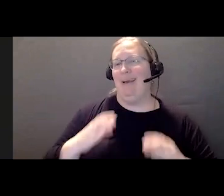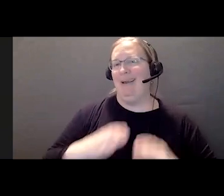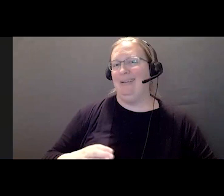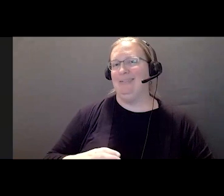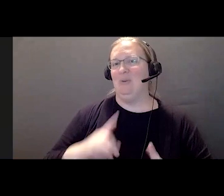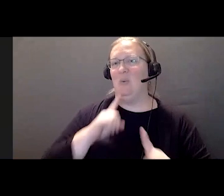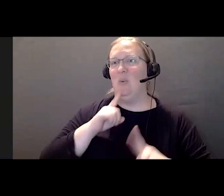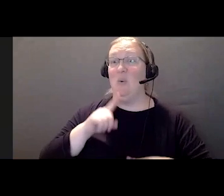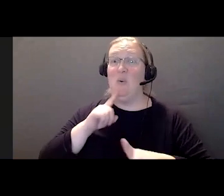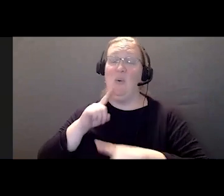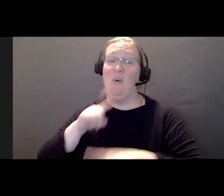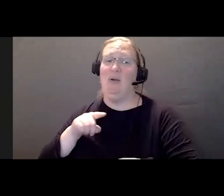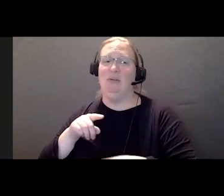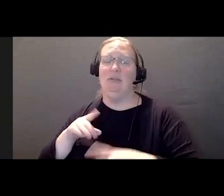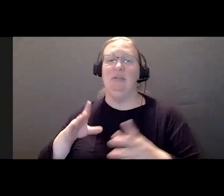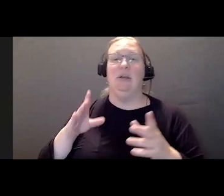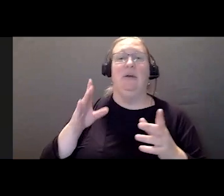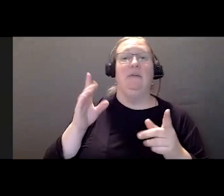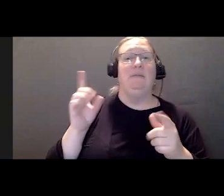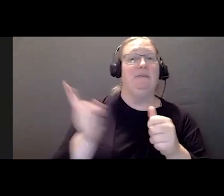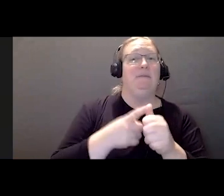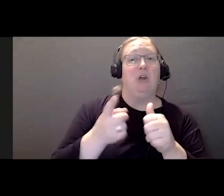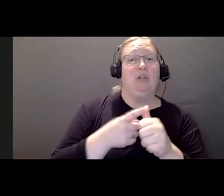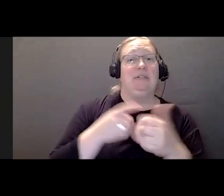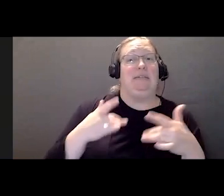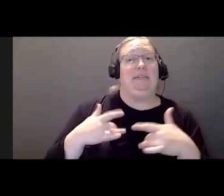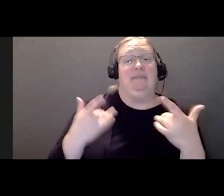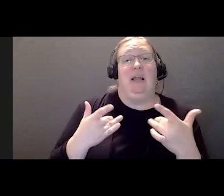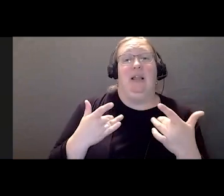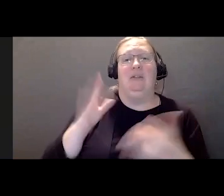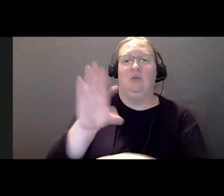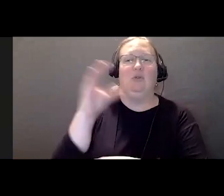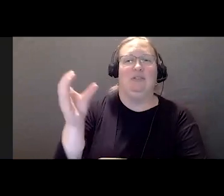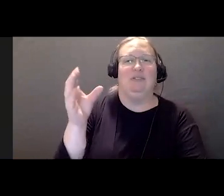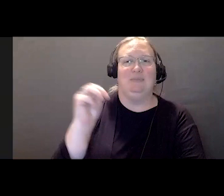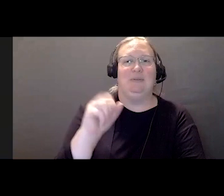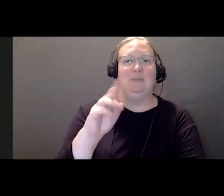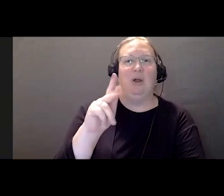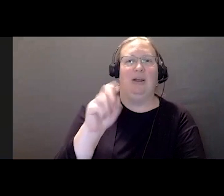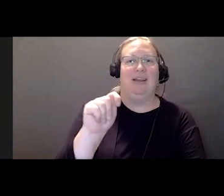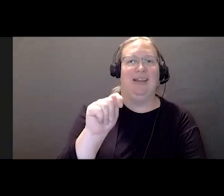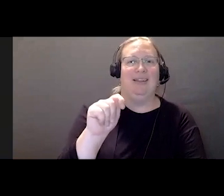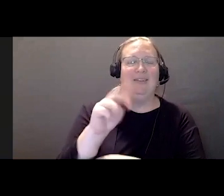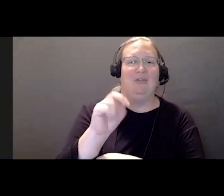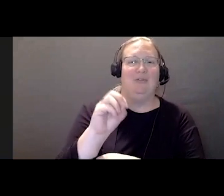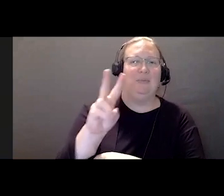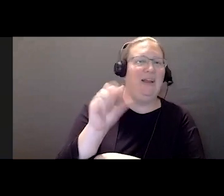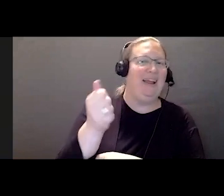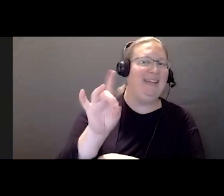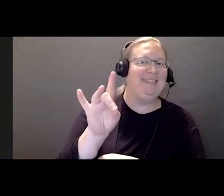event is the Christmas market on November 18th. So if you're in Regina, come check it out.